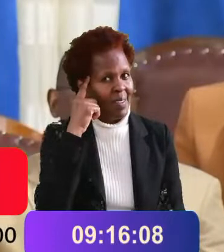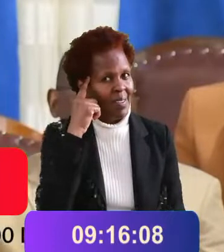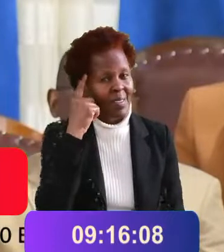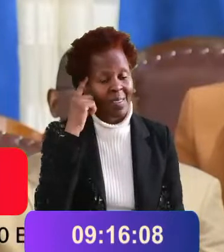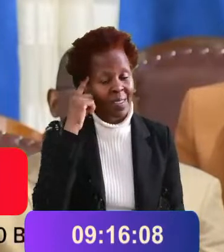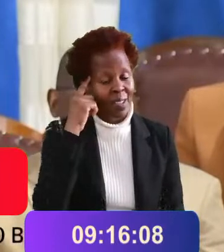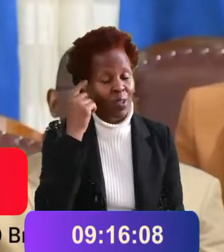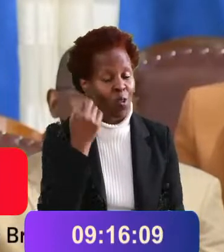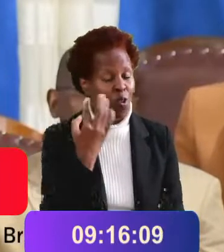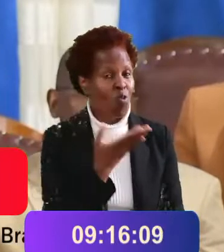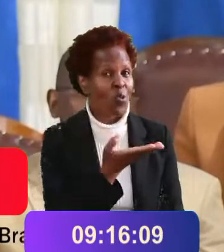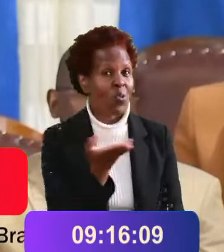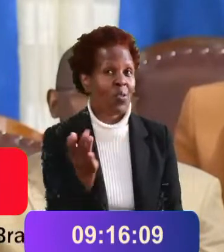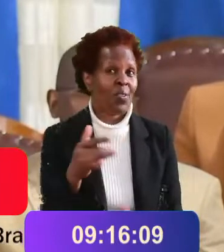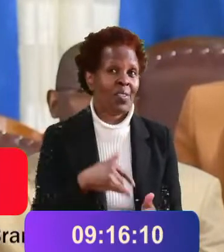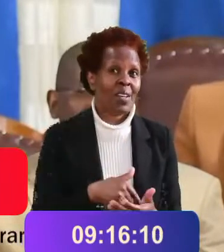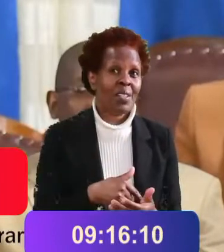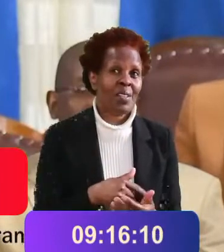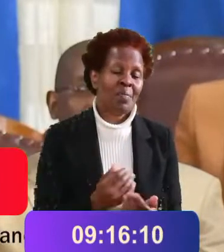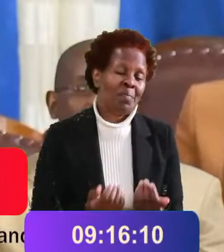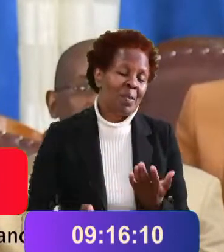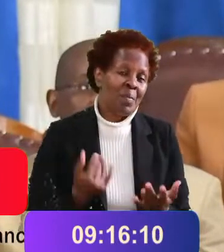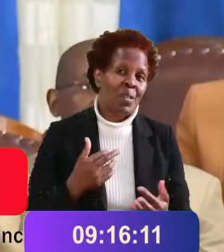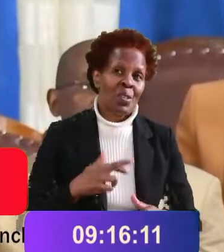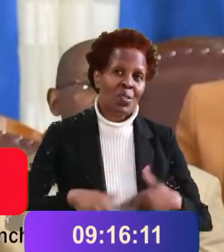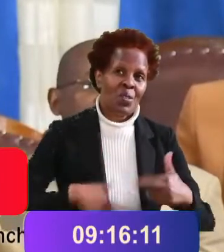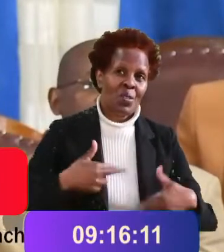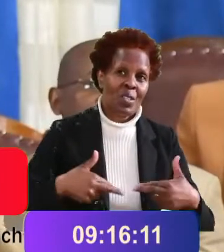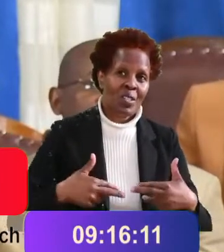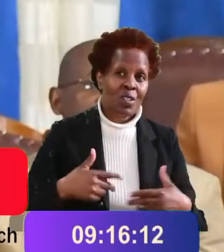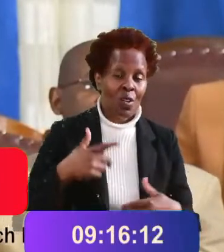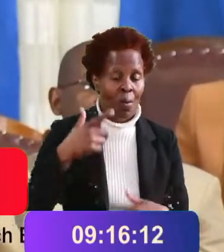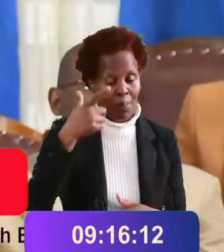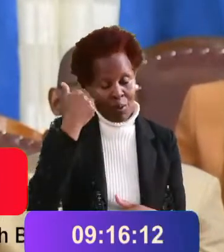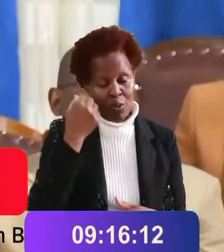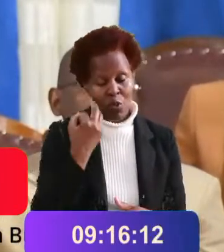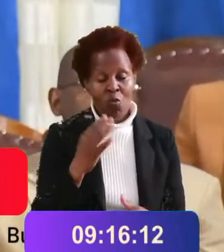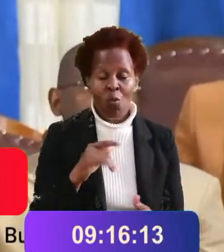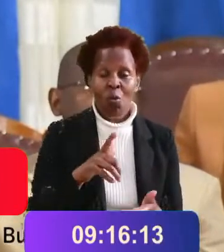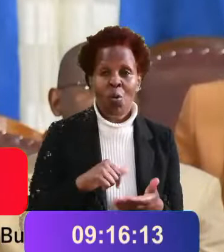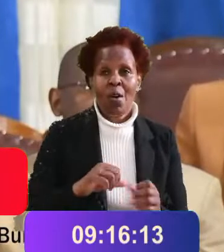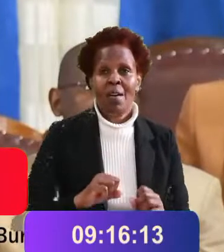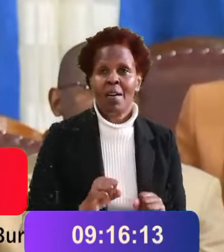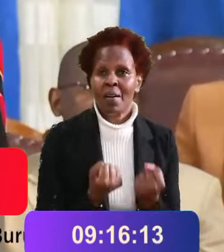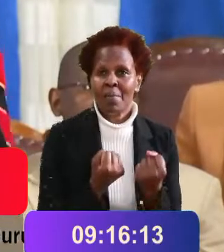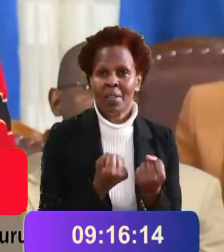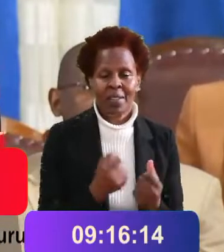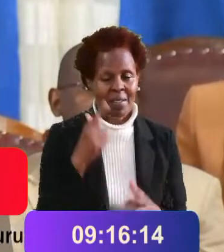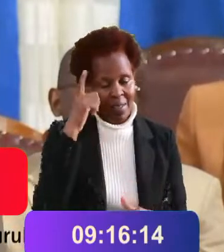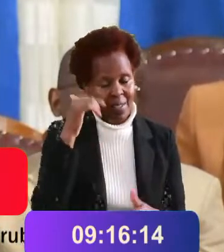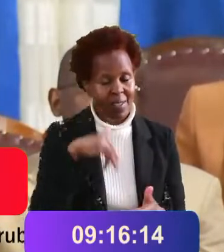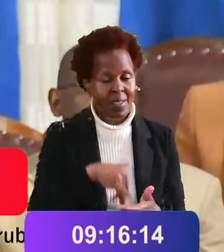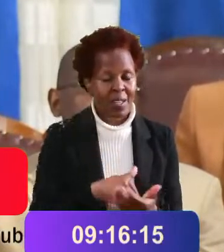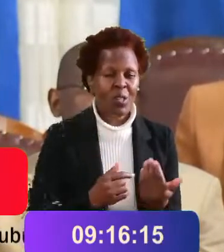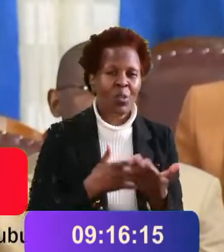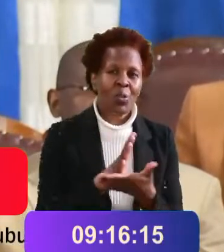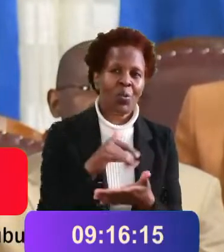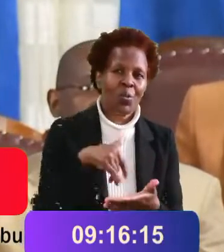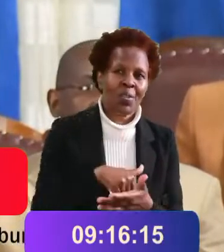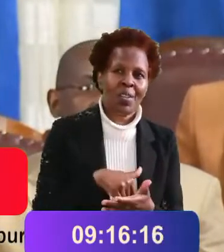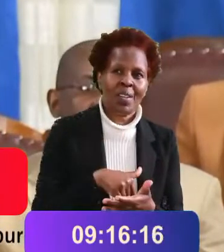Suspicious of you and think that you are rejoicing for the tragedy that has happened. They think that in the tragedy, there is